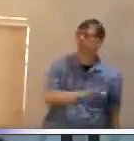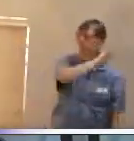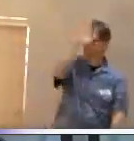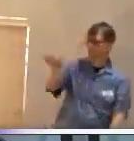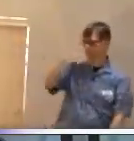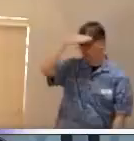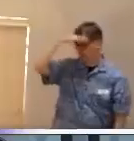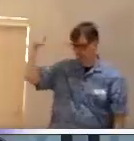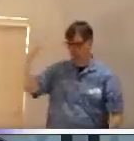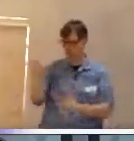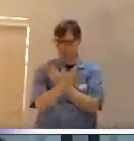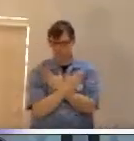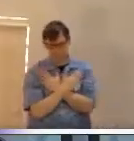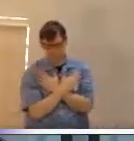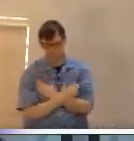beloved.